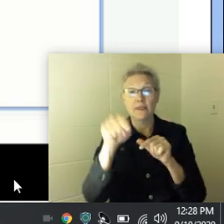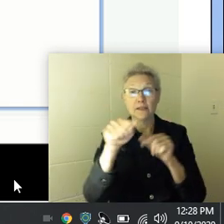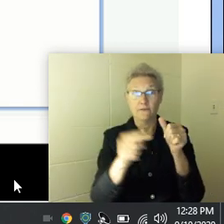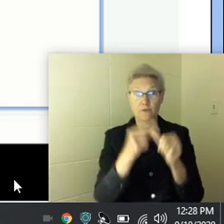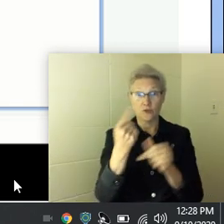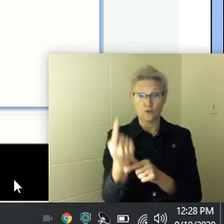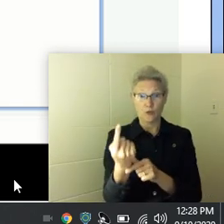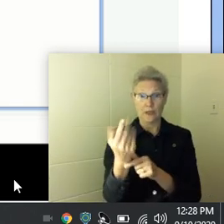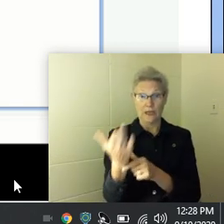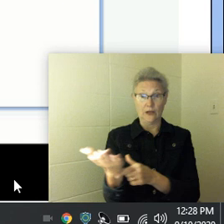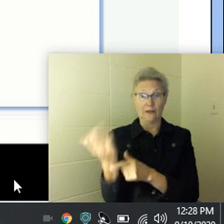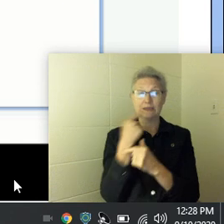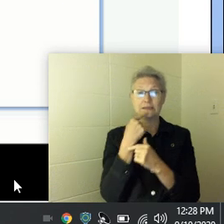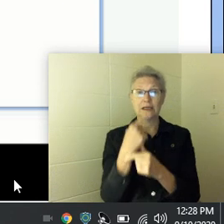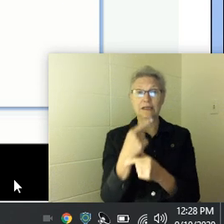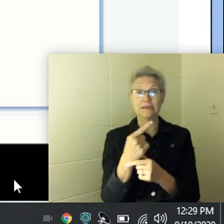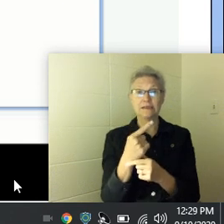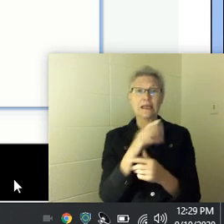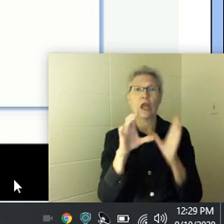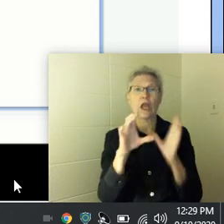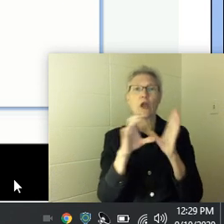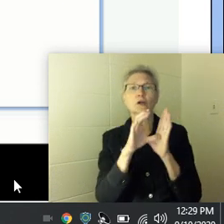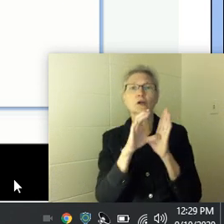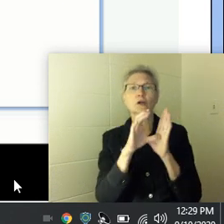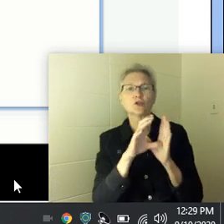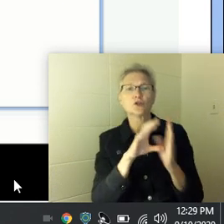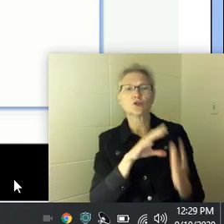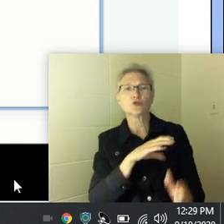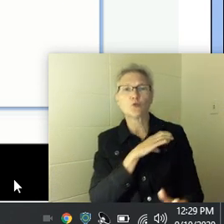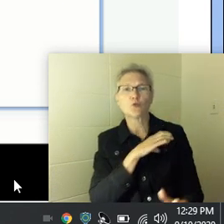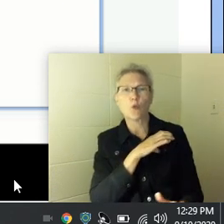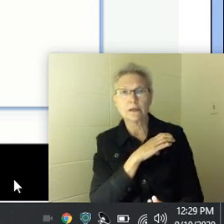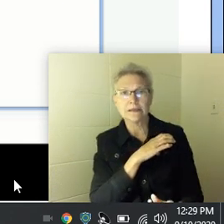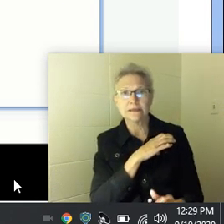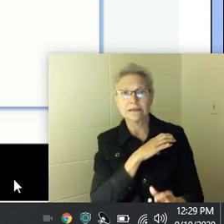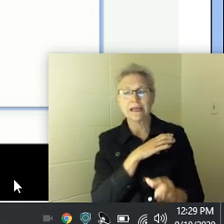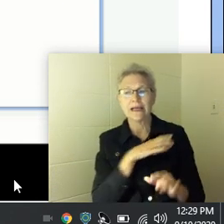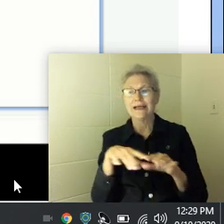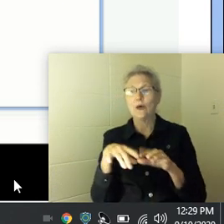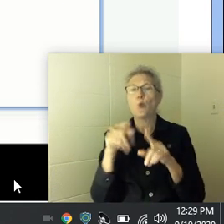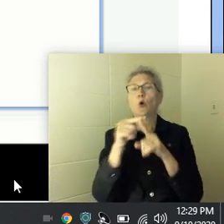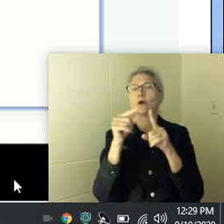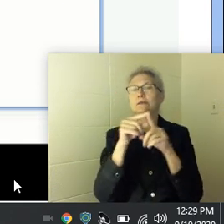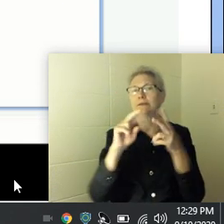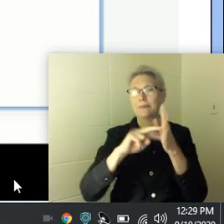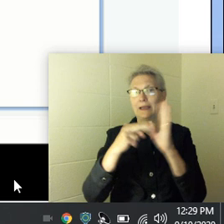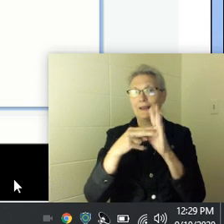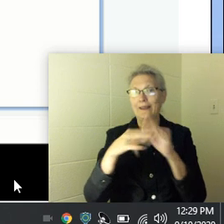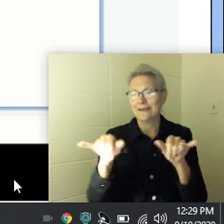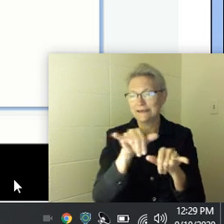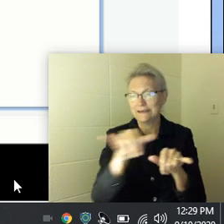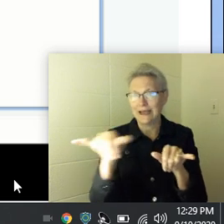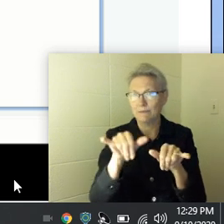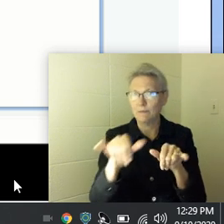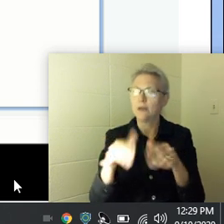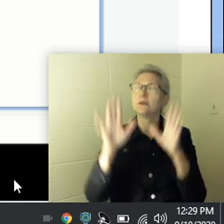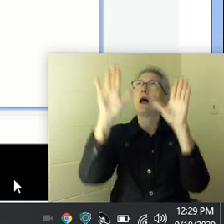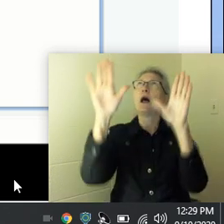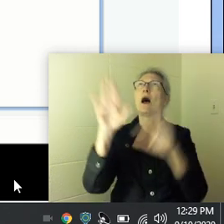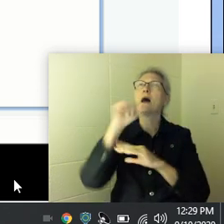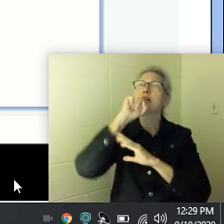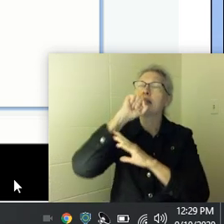one right here that says character traits synonyms, this is a great tool that I absolutely love when I'm